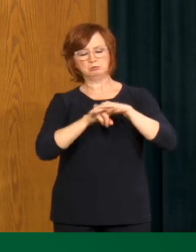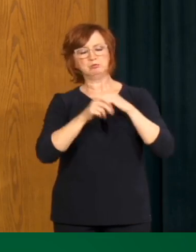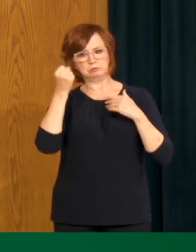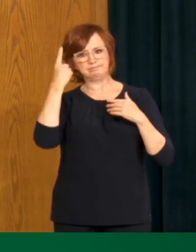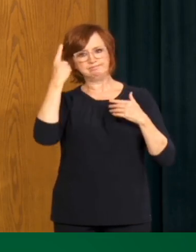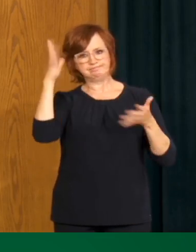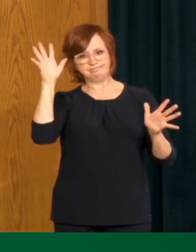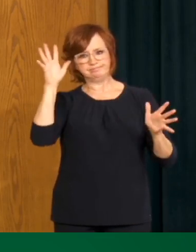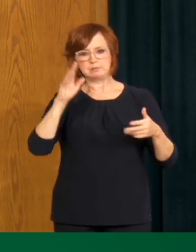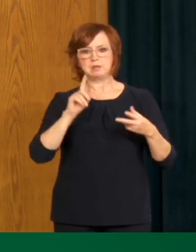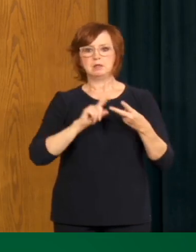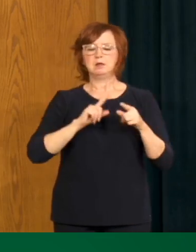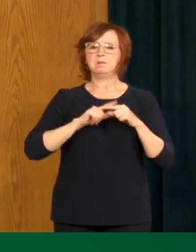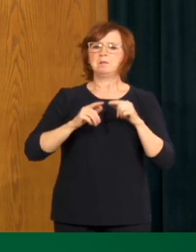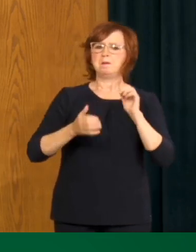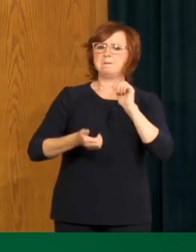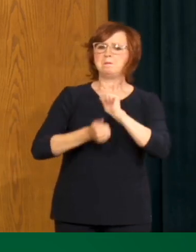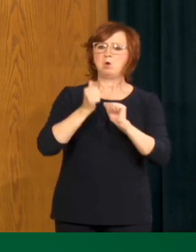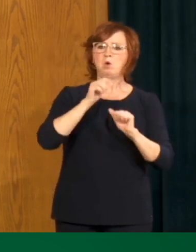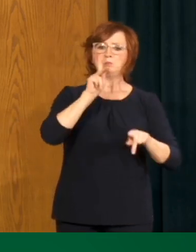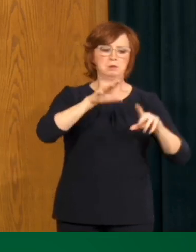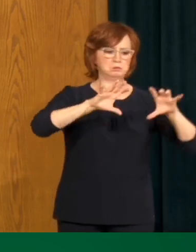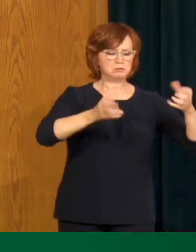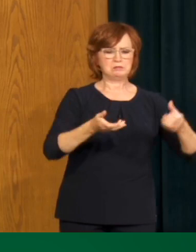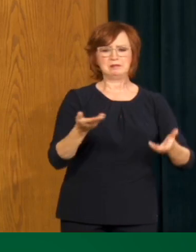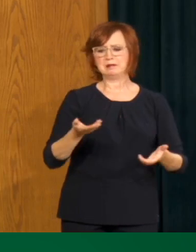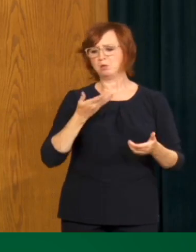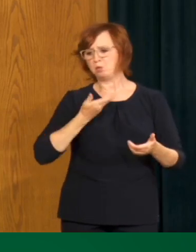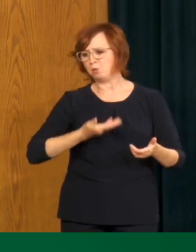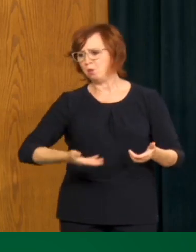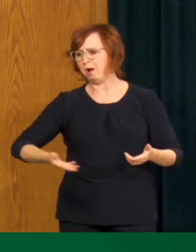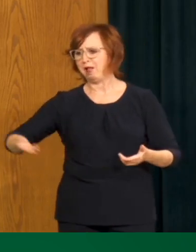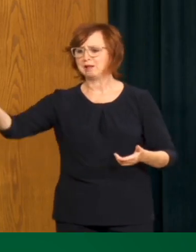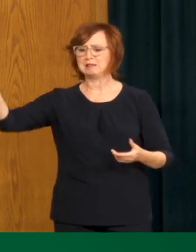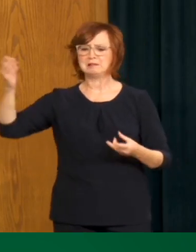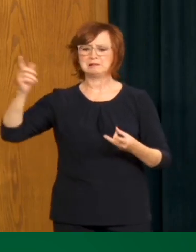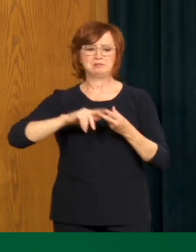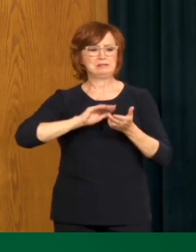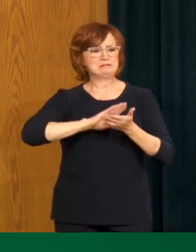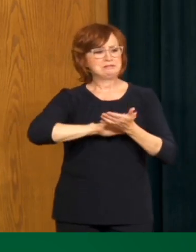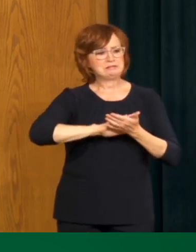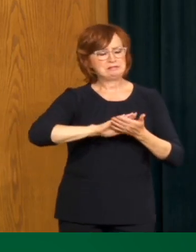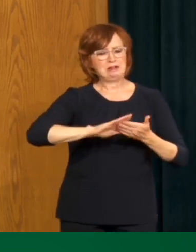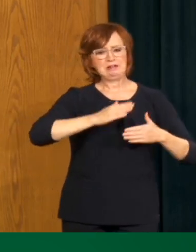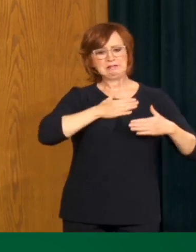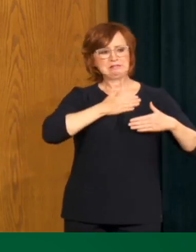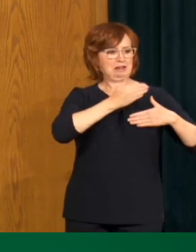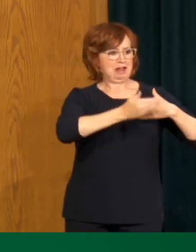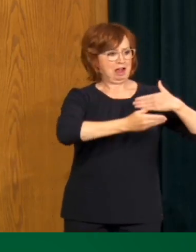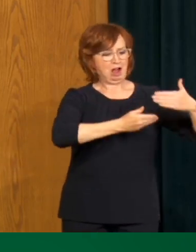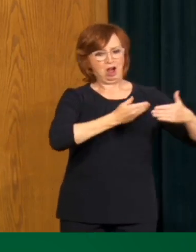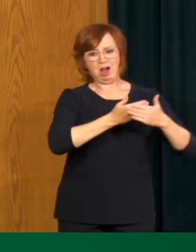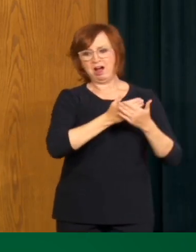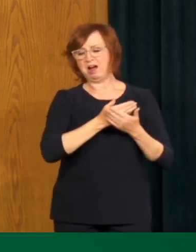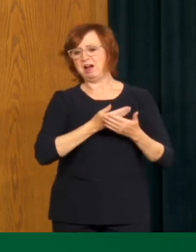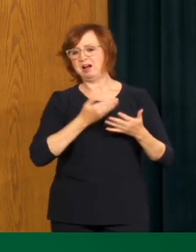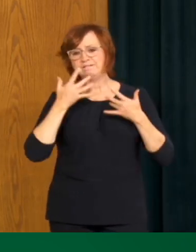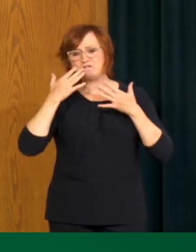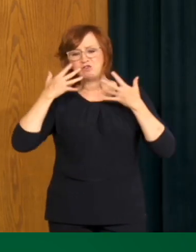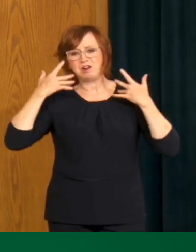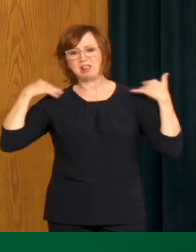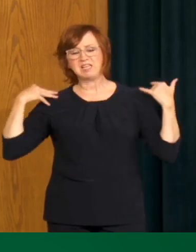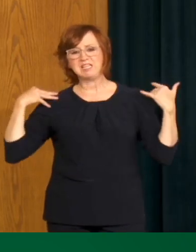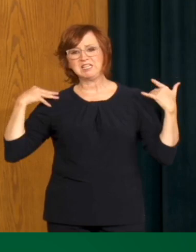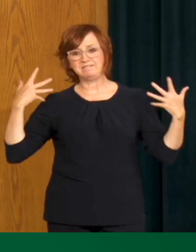in this province are welcoming. They're kind, and they treat people in the same manner that they would hope to be